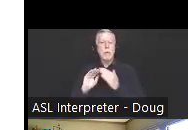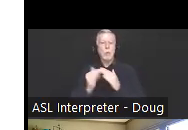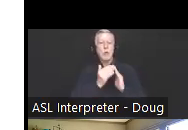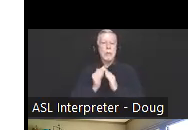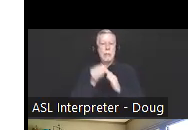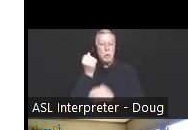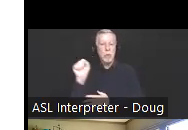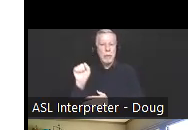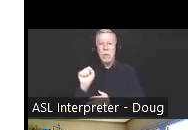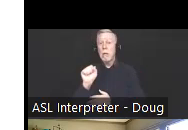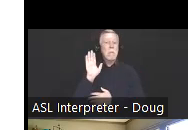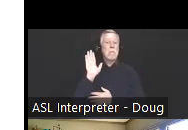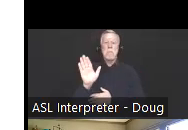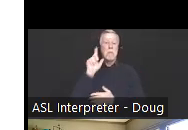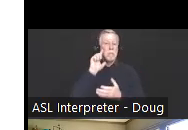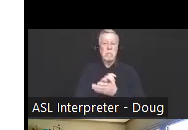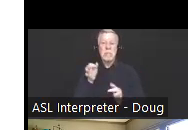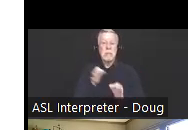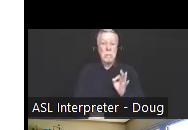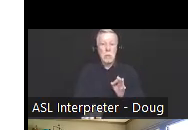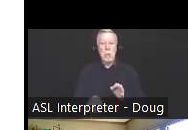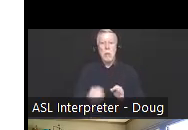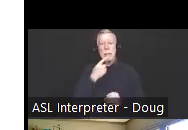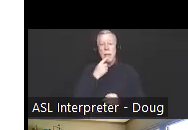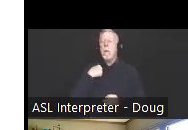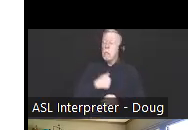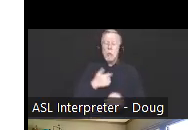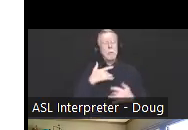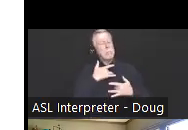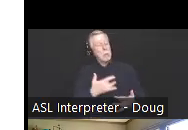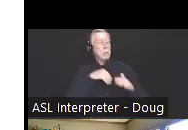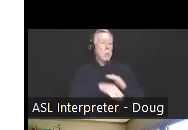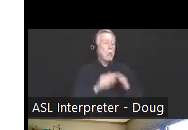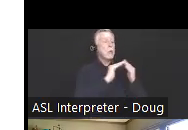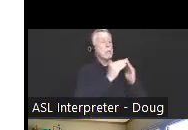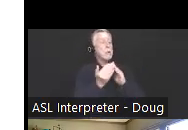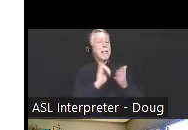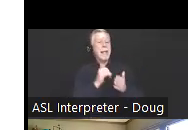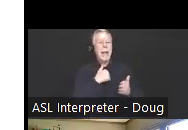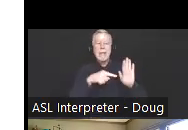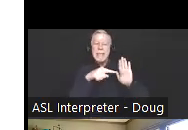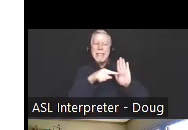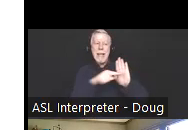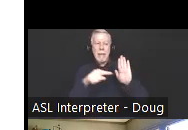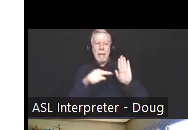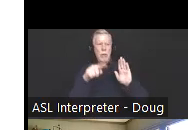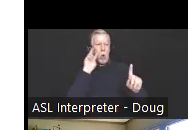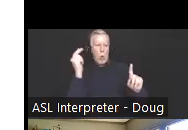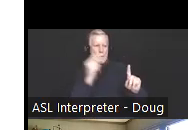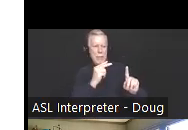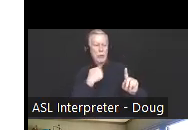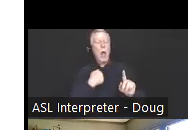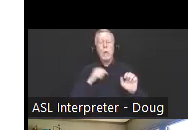is pretty simple. We tend to go into communities with this deficit orientation, and we can figure out and